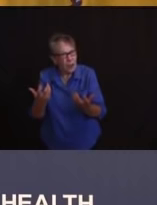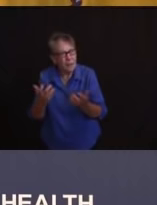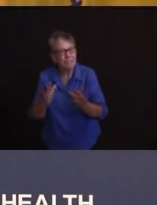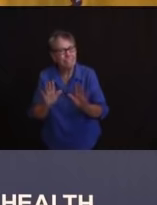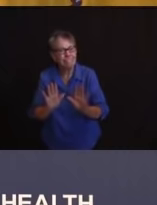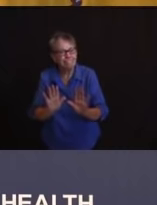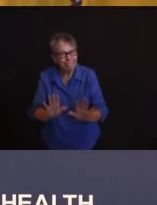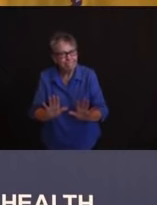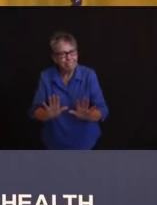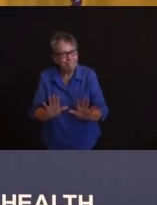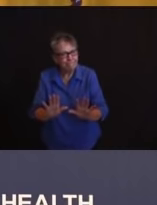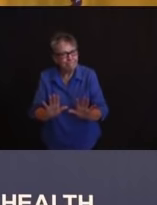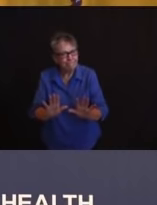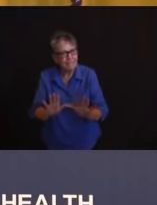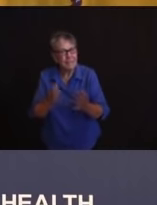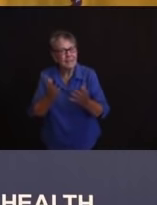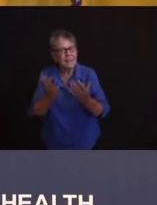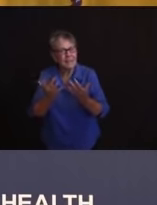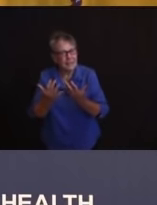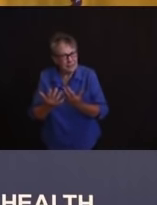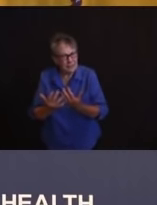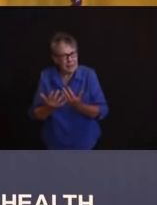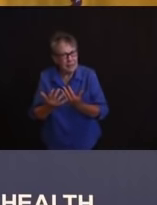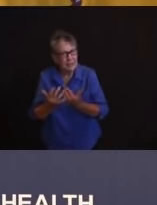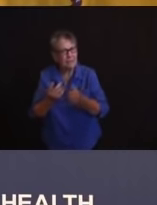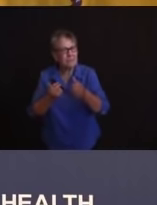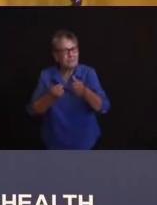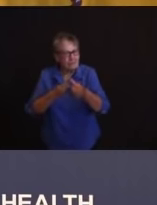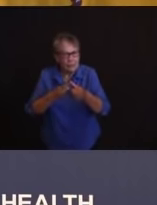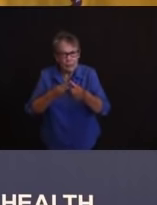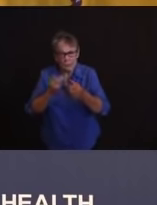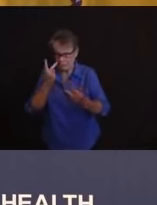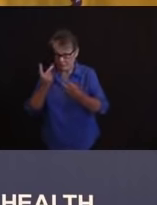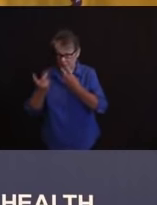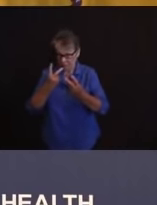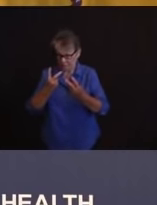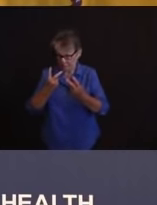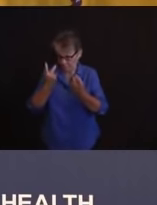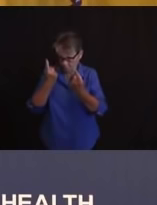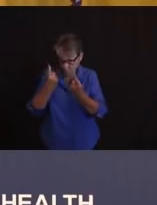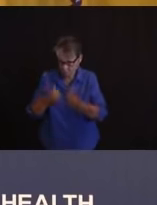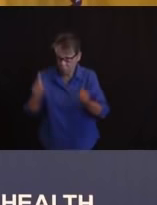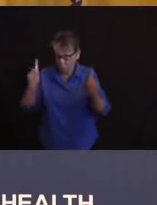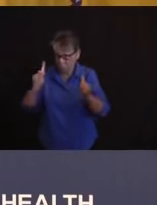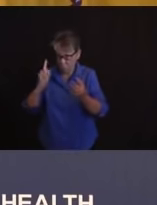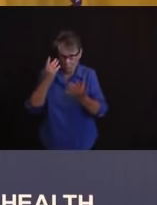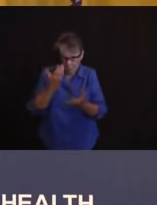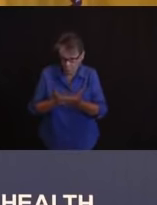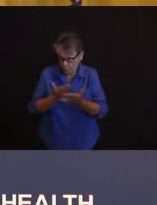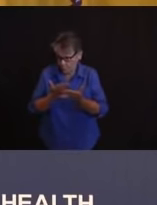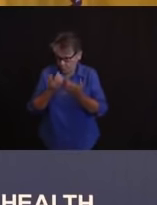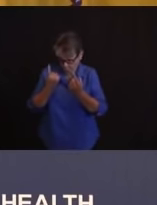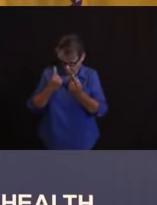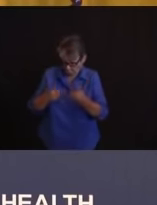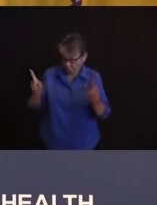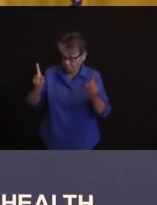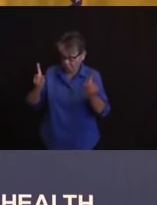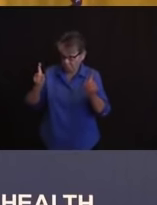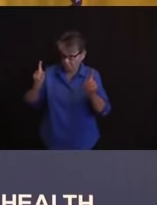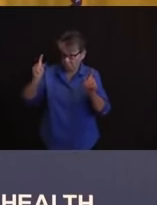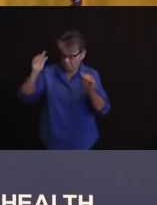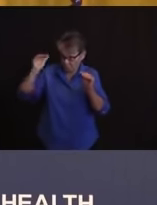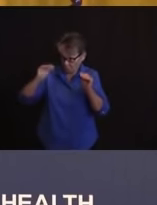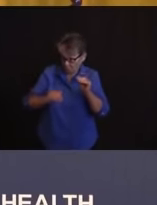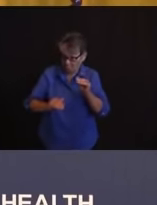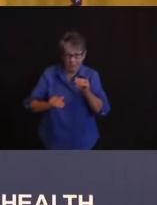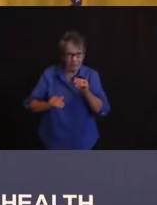real-time proof, that we can't get there yet. We have a